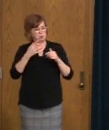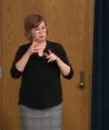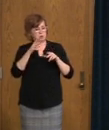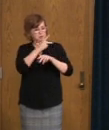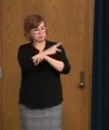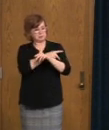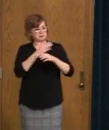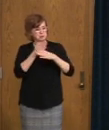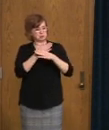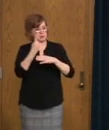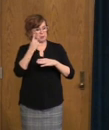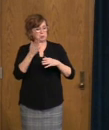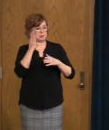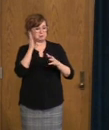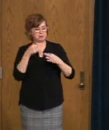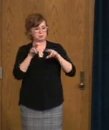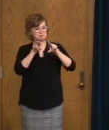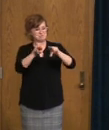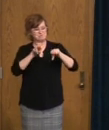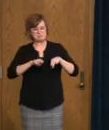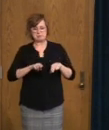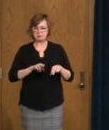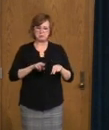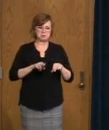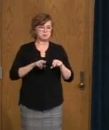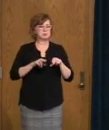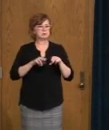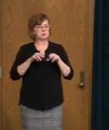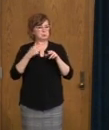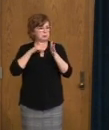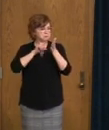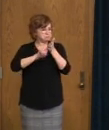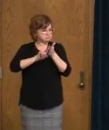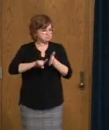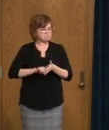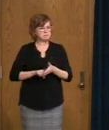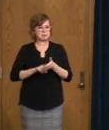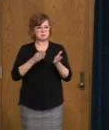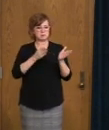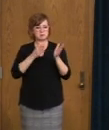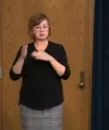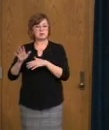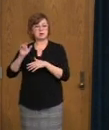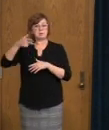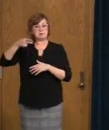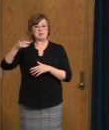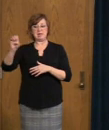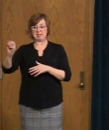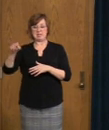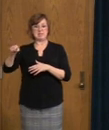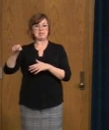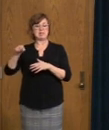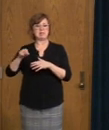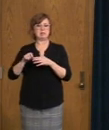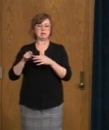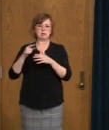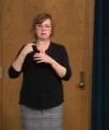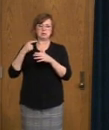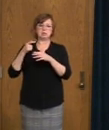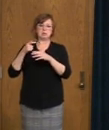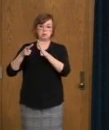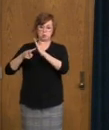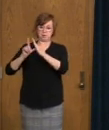does occur, we know that Extended Care certainly weighed in with respect to, specifically around the building itself, but we would, if a